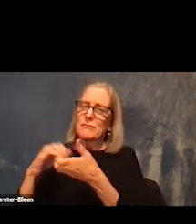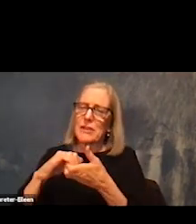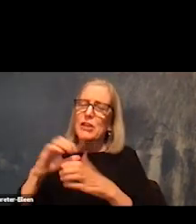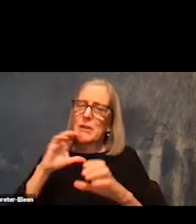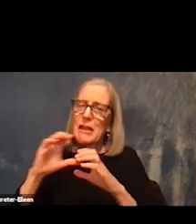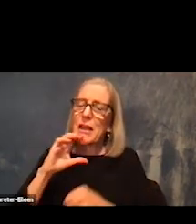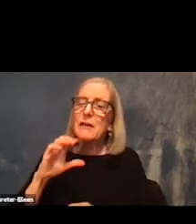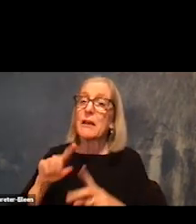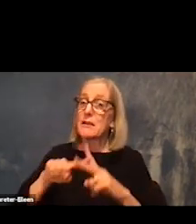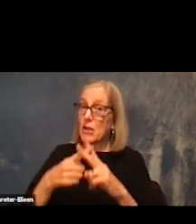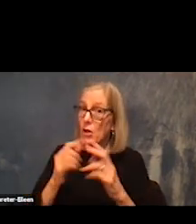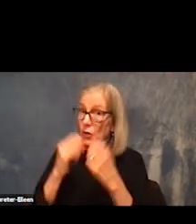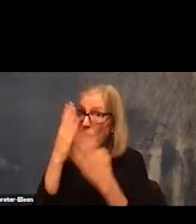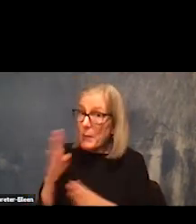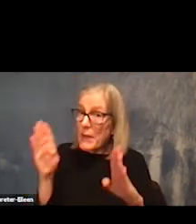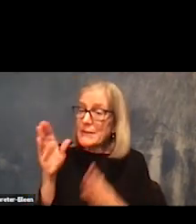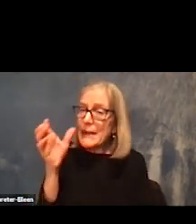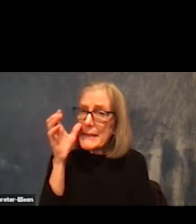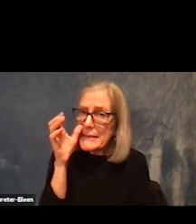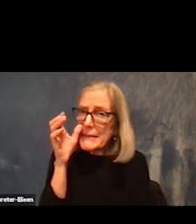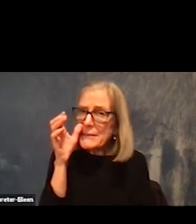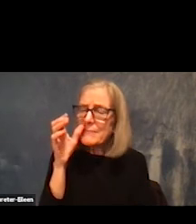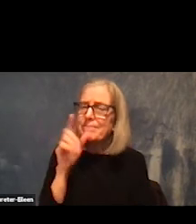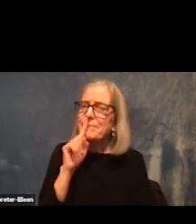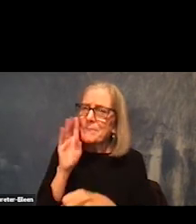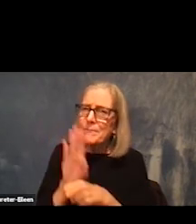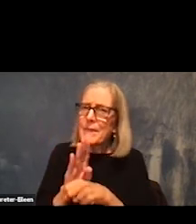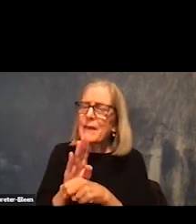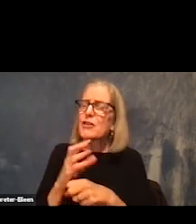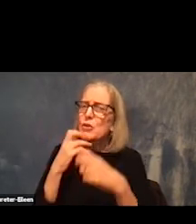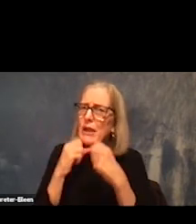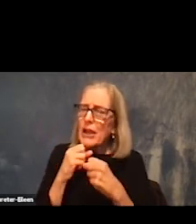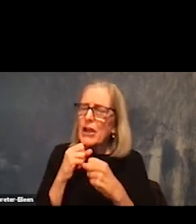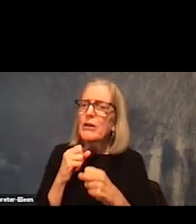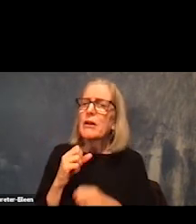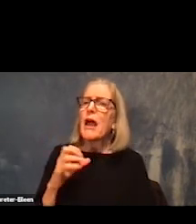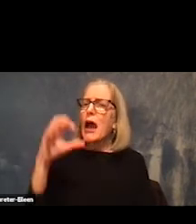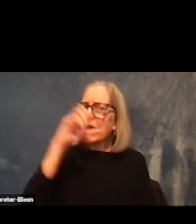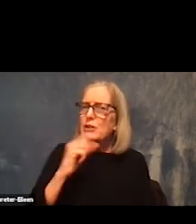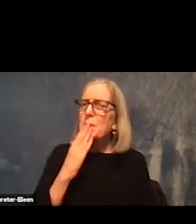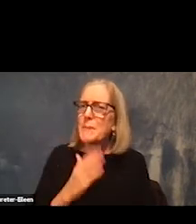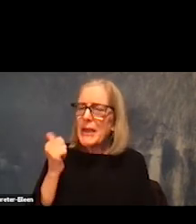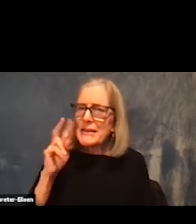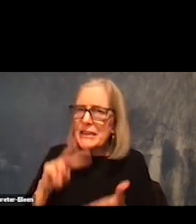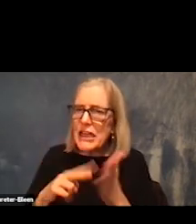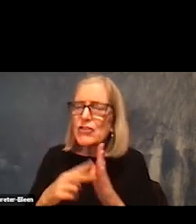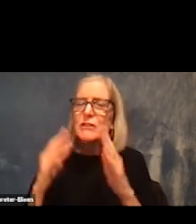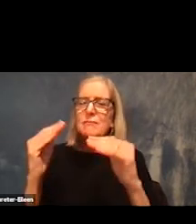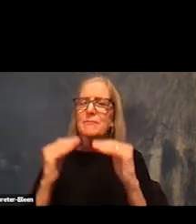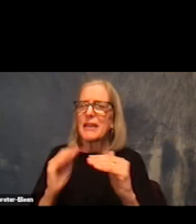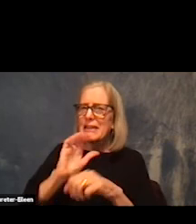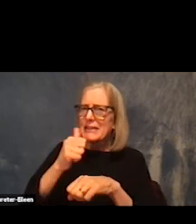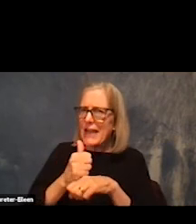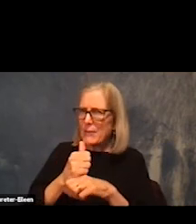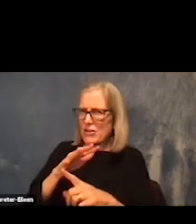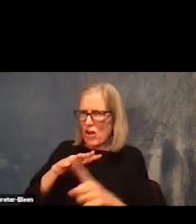them, with a commitment to understand, care, and assume the best intentions, establishing a context for interactions based on